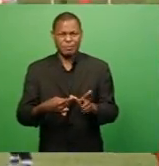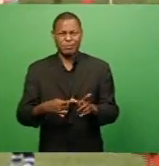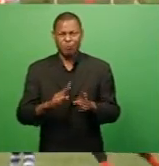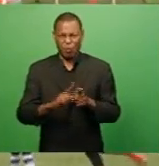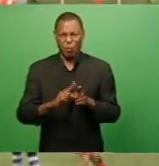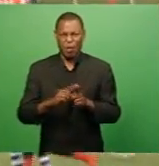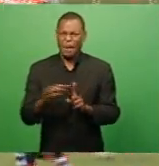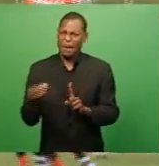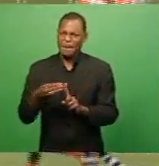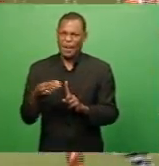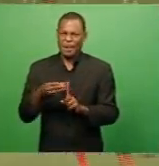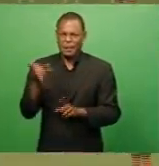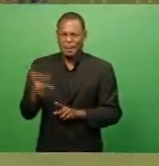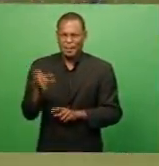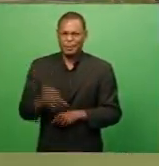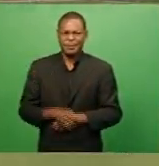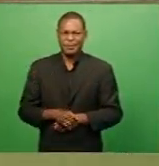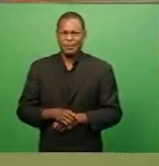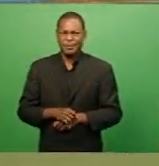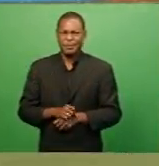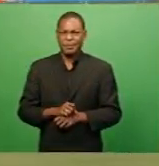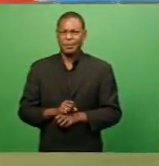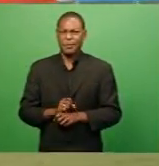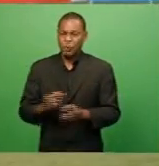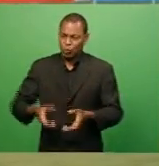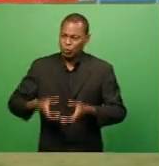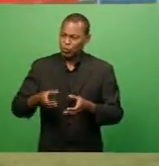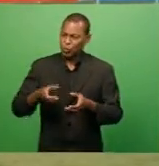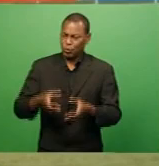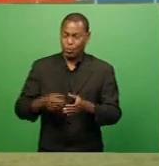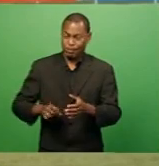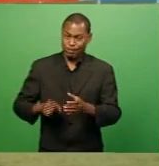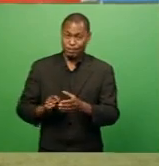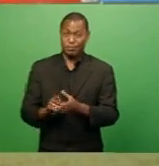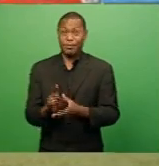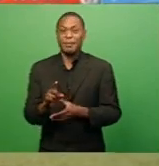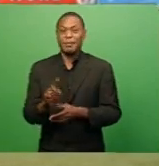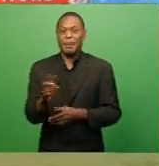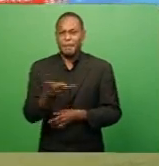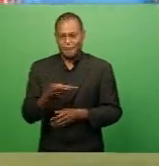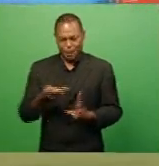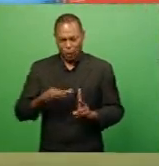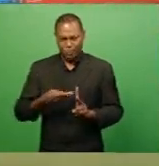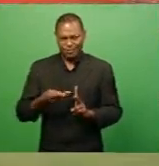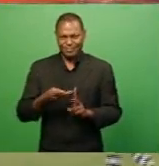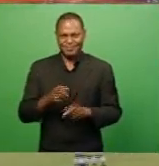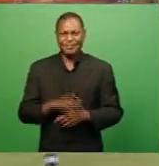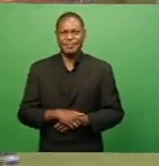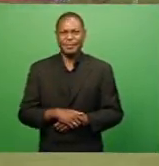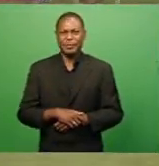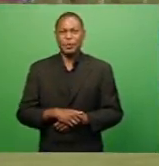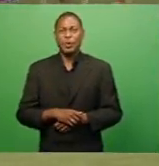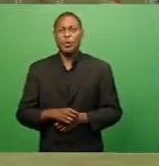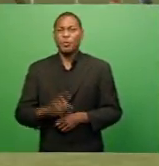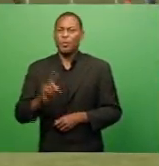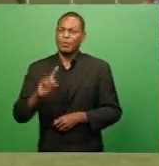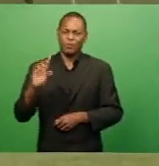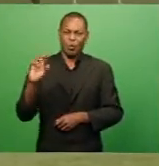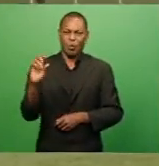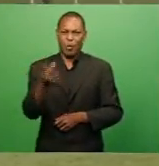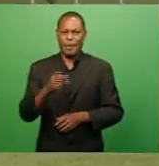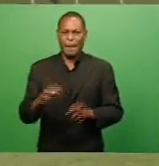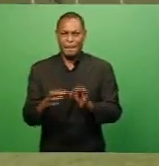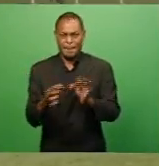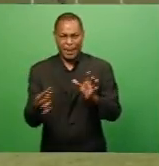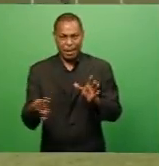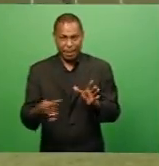match, scoring both goals to help give his side the win. Khan opened the scoring in the first half to give Ba a 1-0